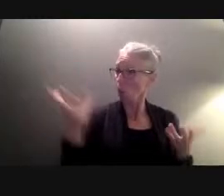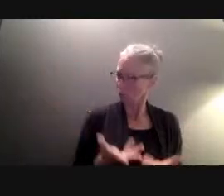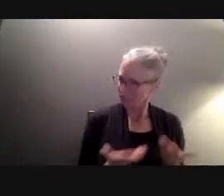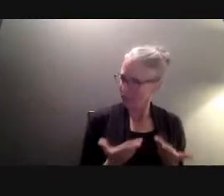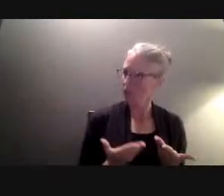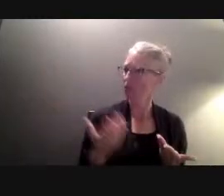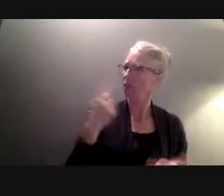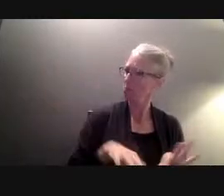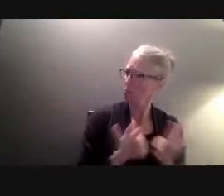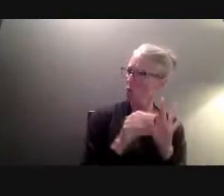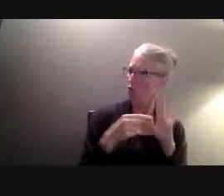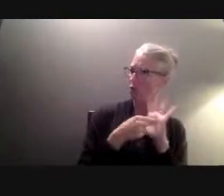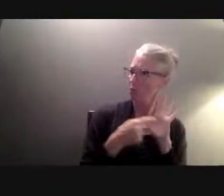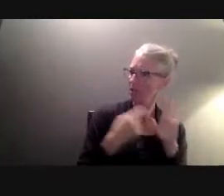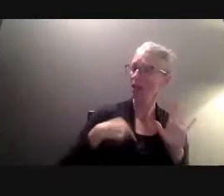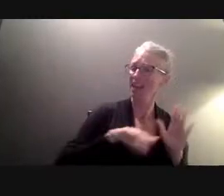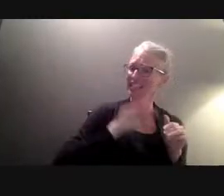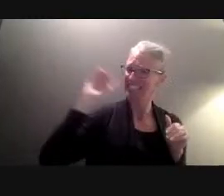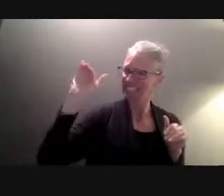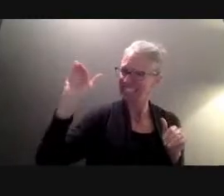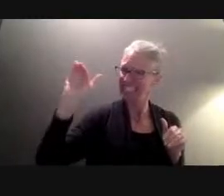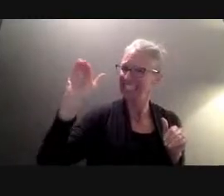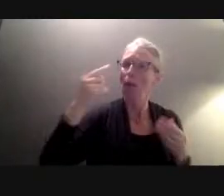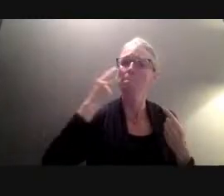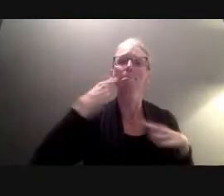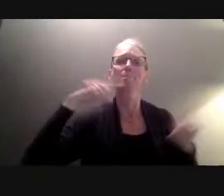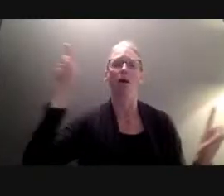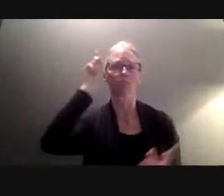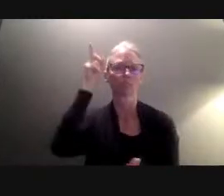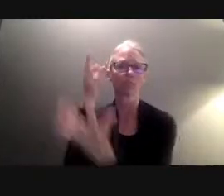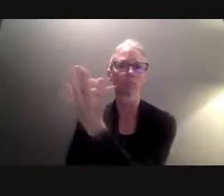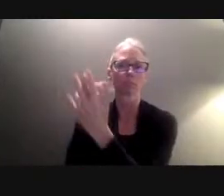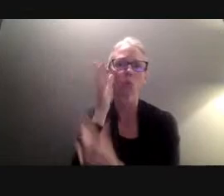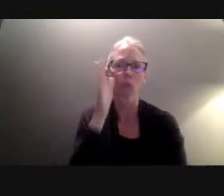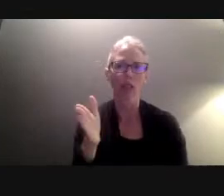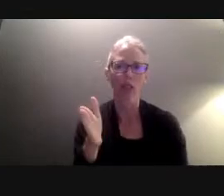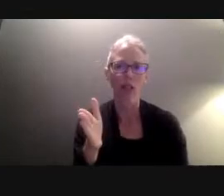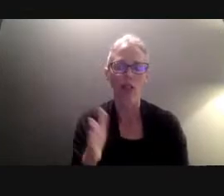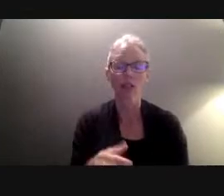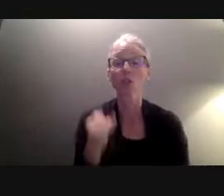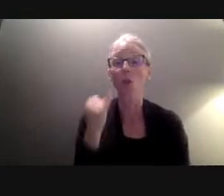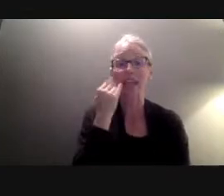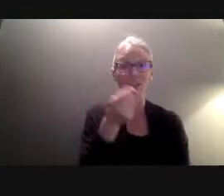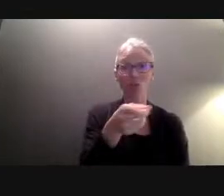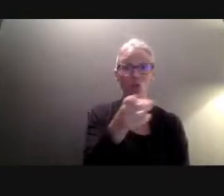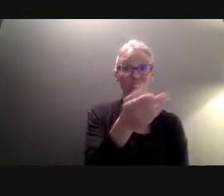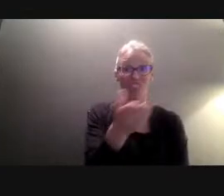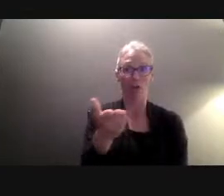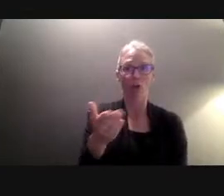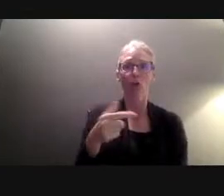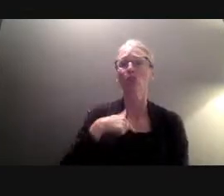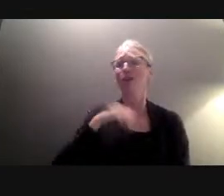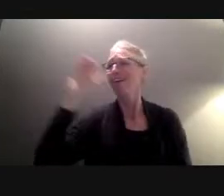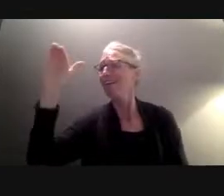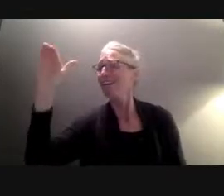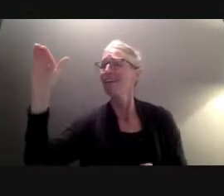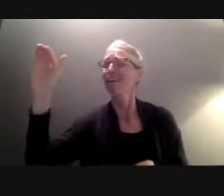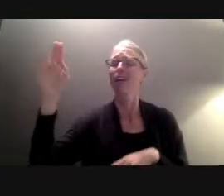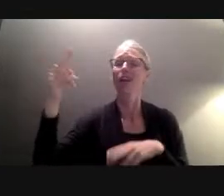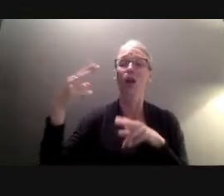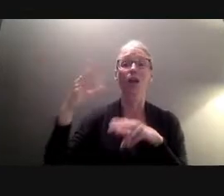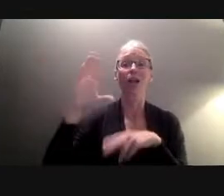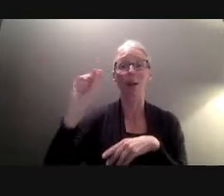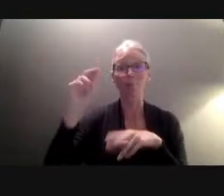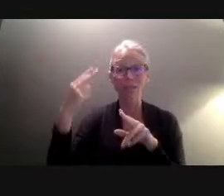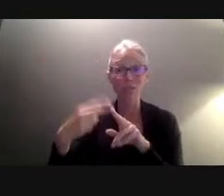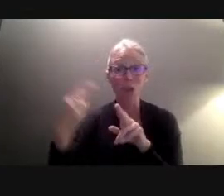talking to brands, it's if you feel like your voice isn't being heard, I think eventually there's, the door